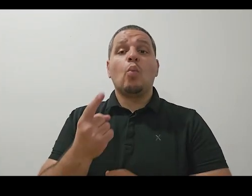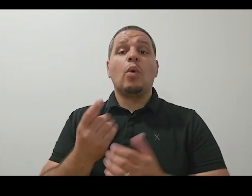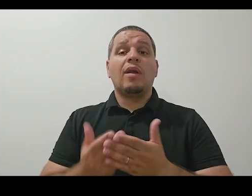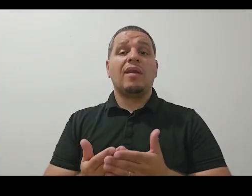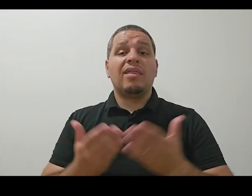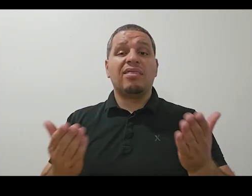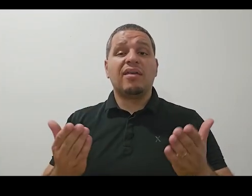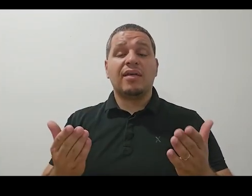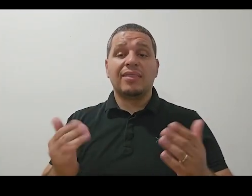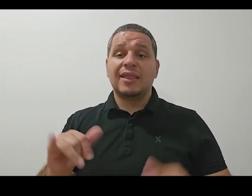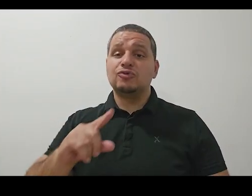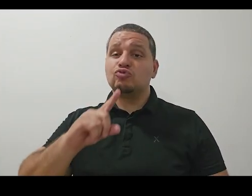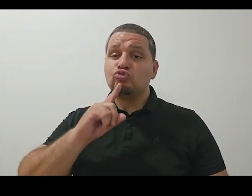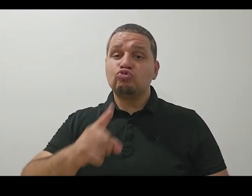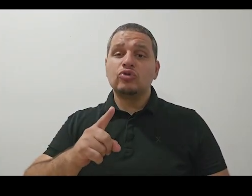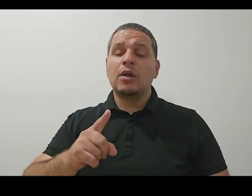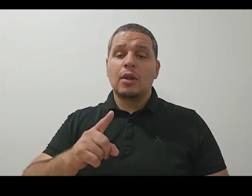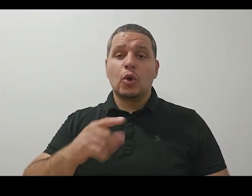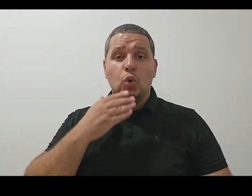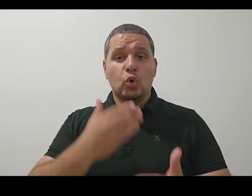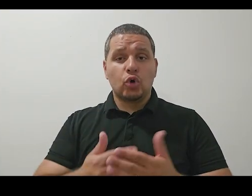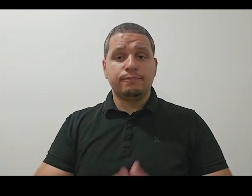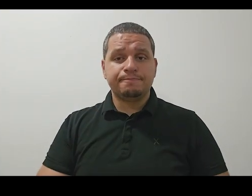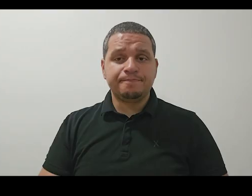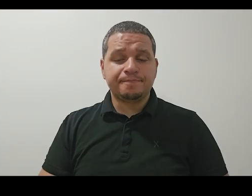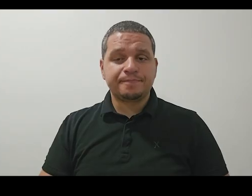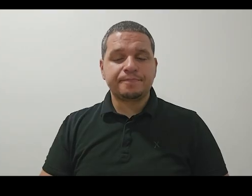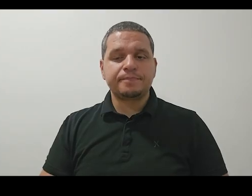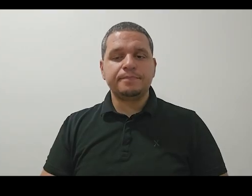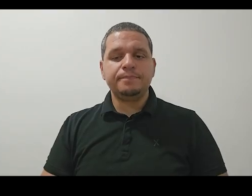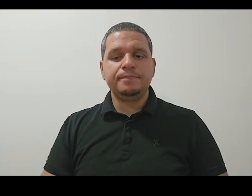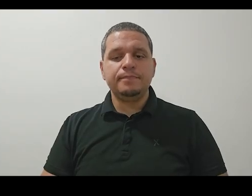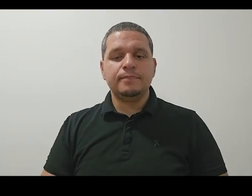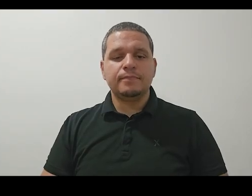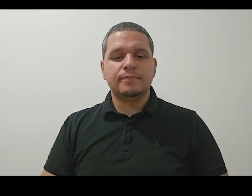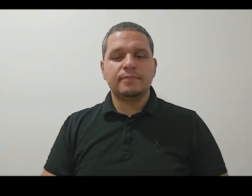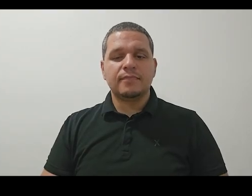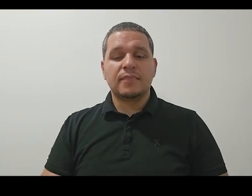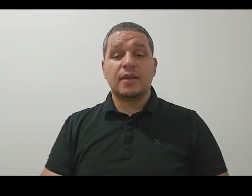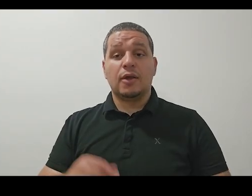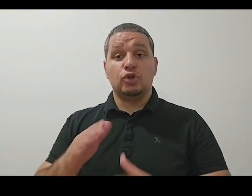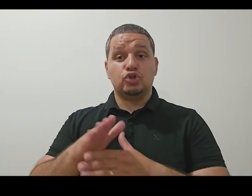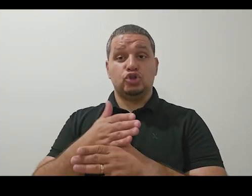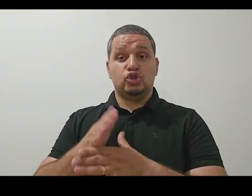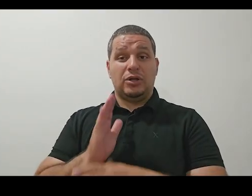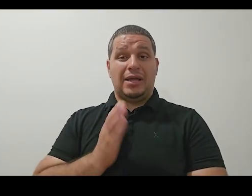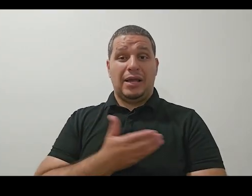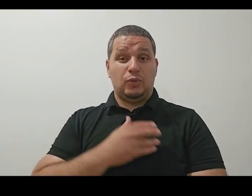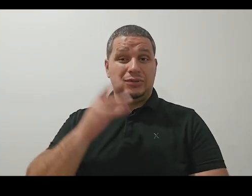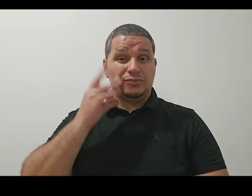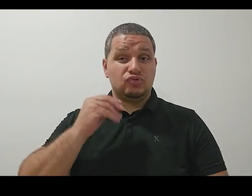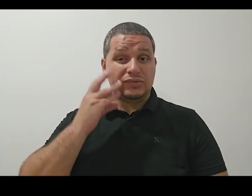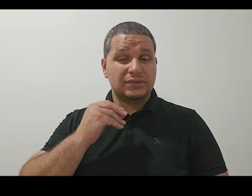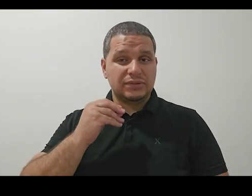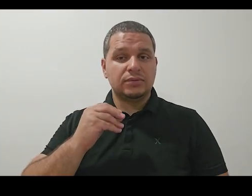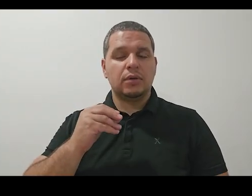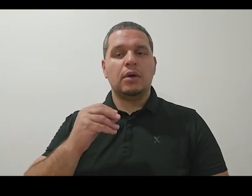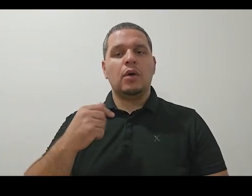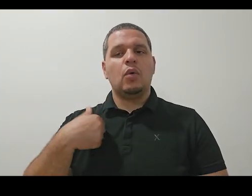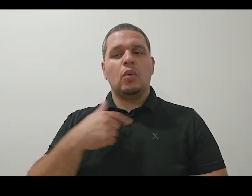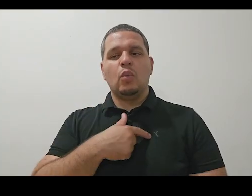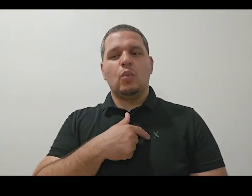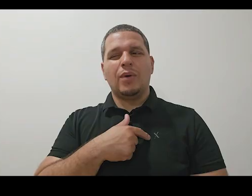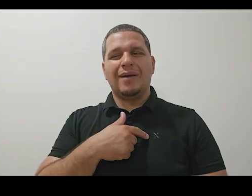of the things that is really, really good is that, in sharing our experiences,